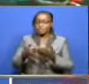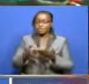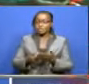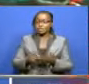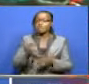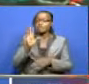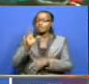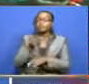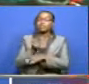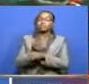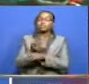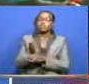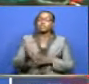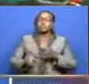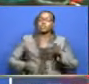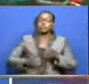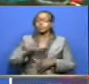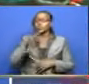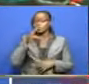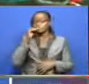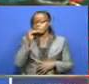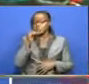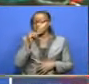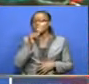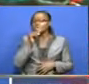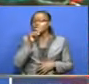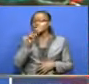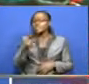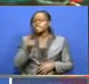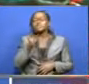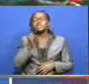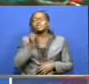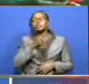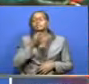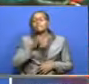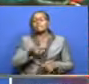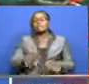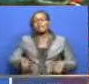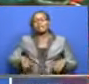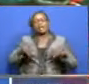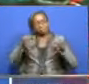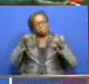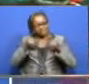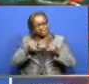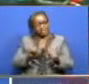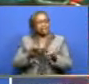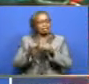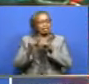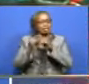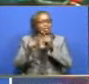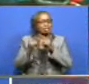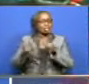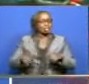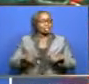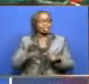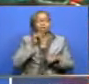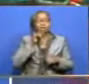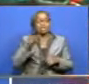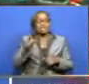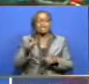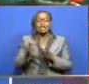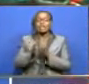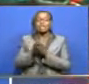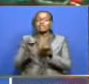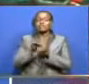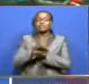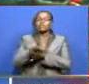a five-minute emotional speech in which he alleged attempts on his life, attacks on his home, and external influence in